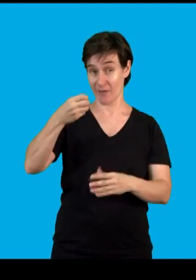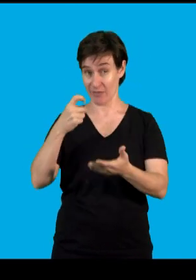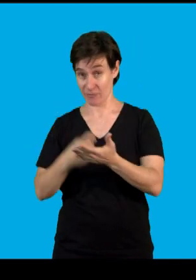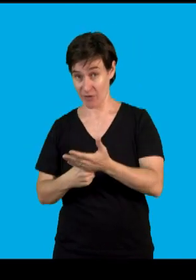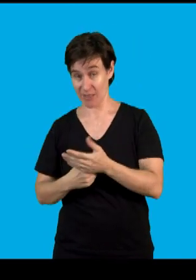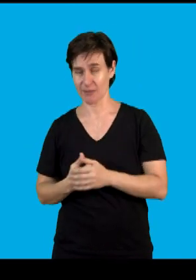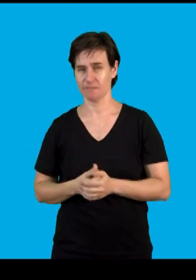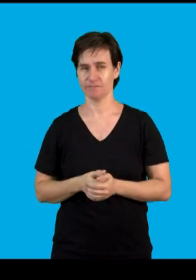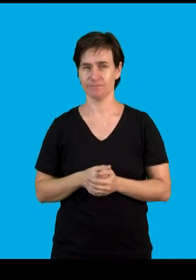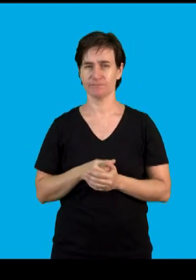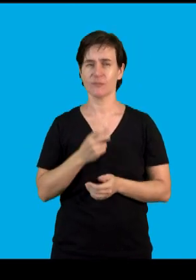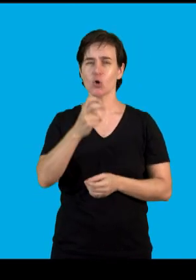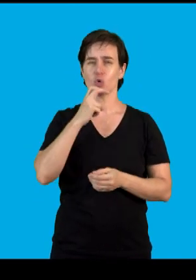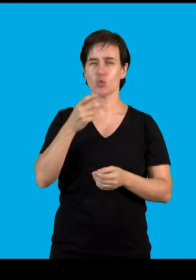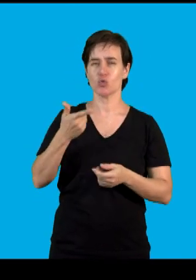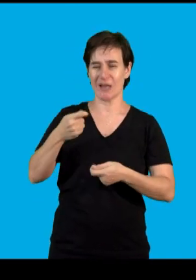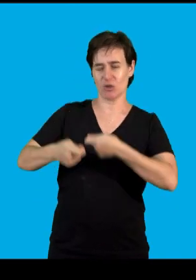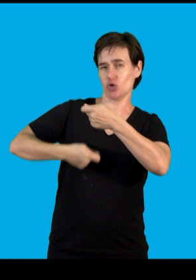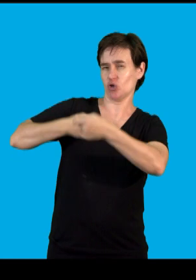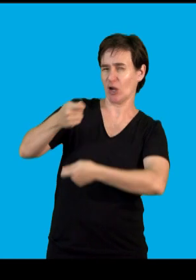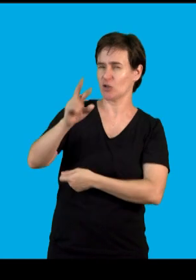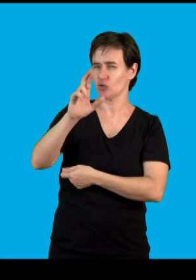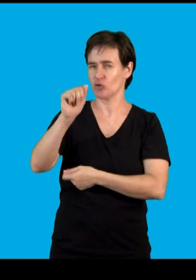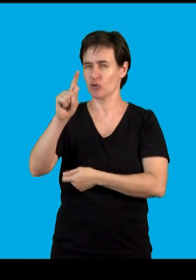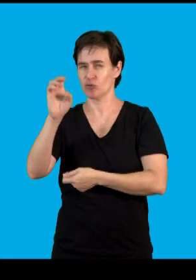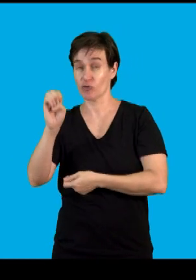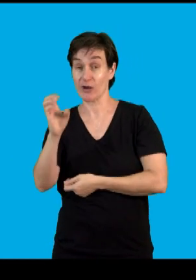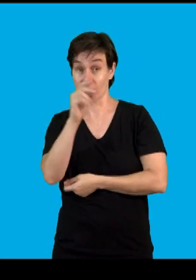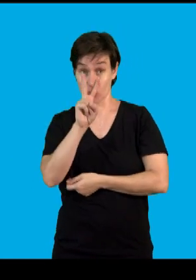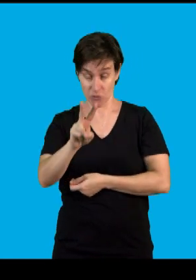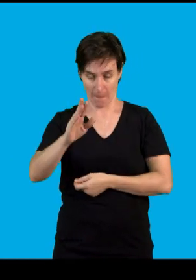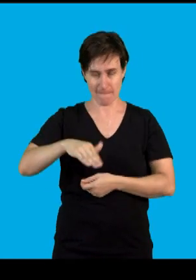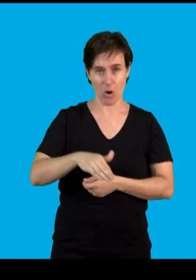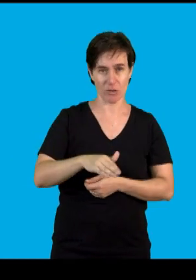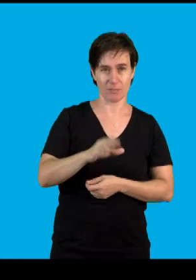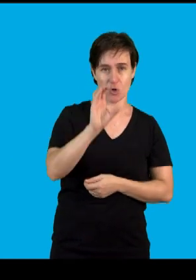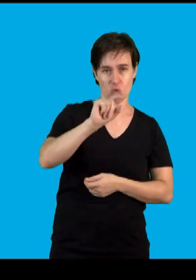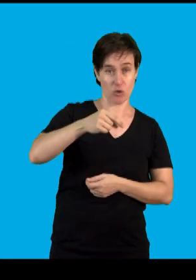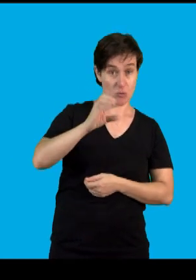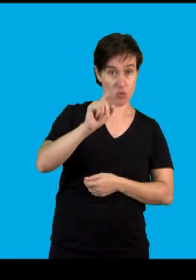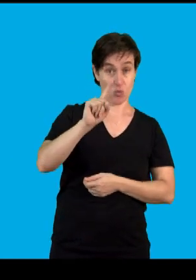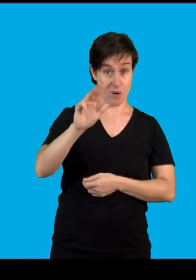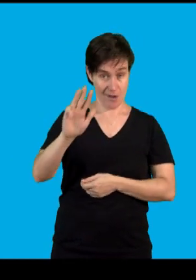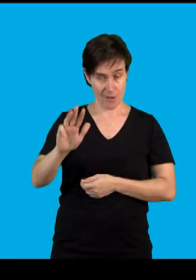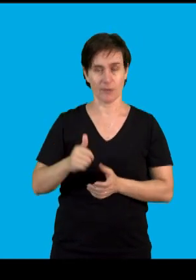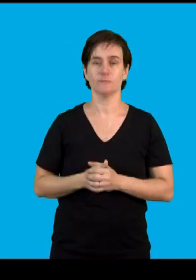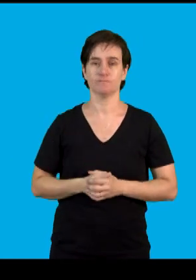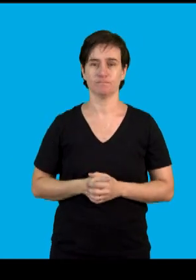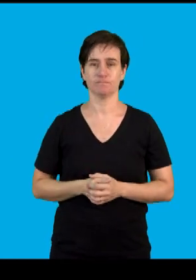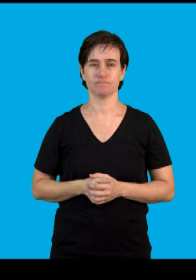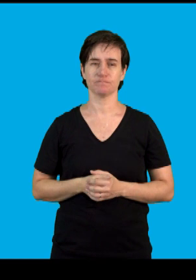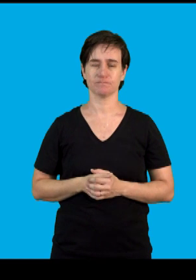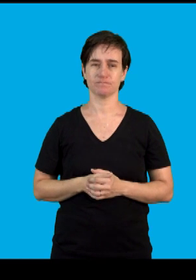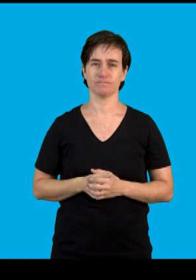12,750 Rand. Use the exchange rate of that. Okay. So first of all, what we need to